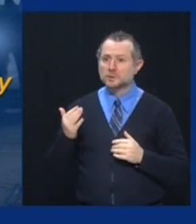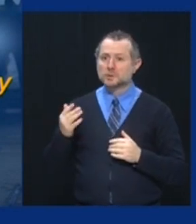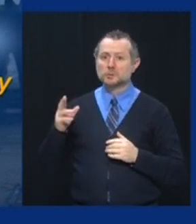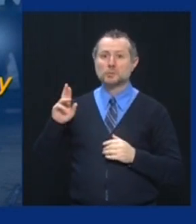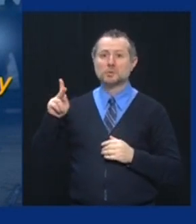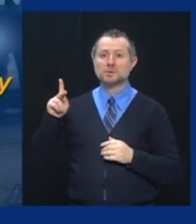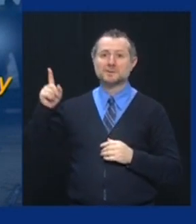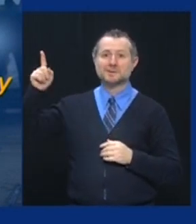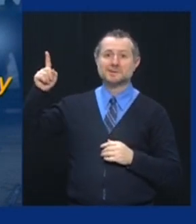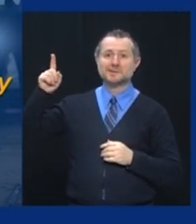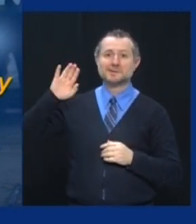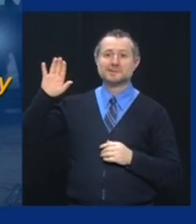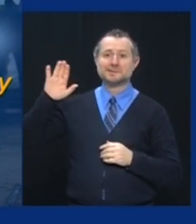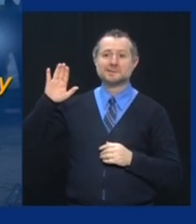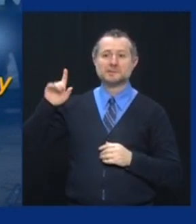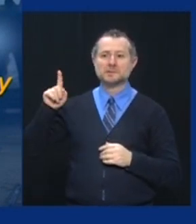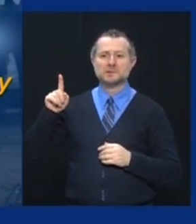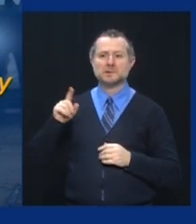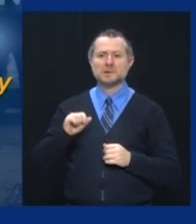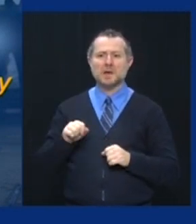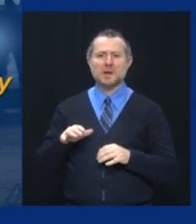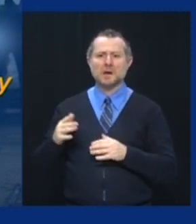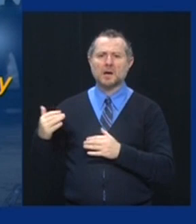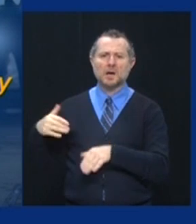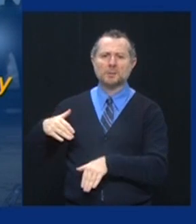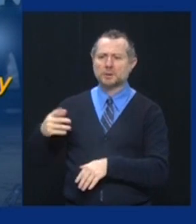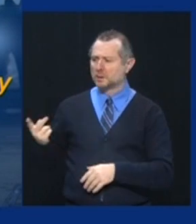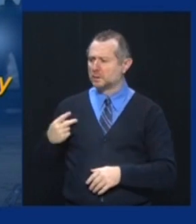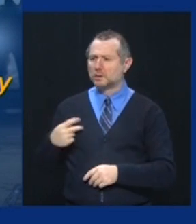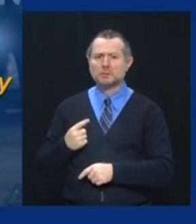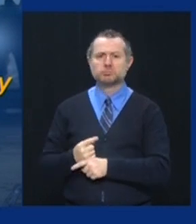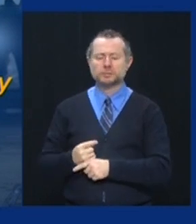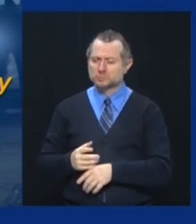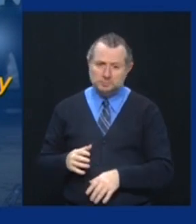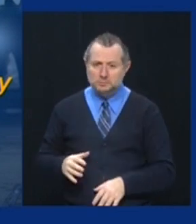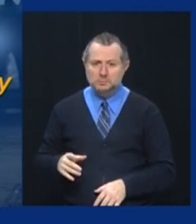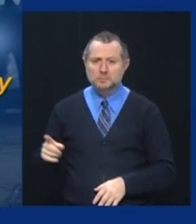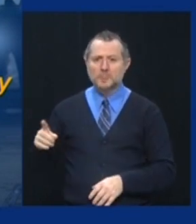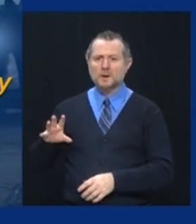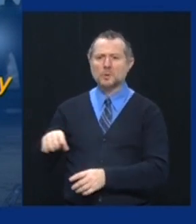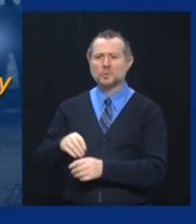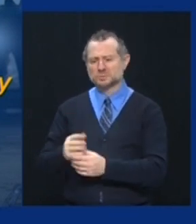the original COVID strain in a matter of weeks.